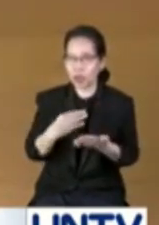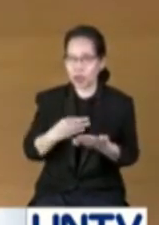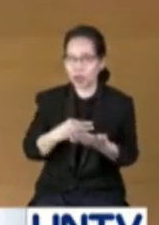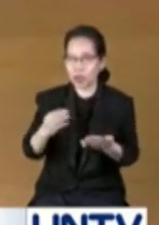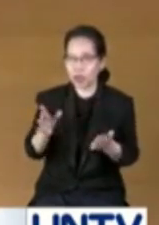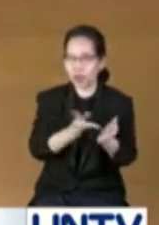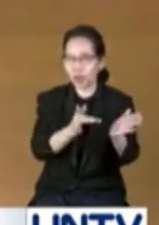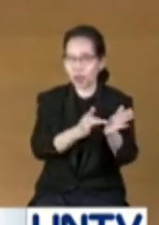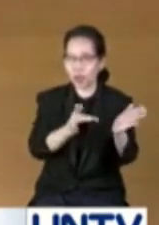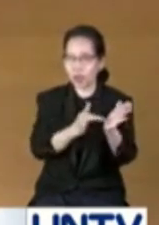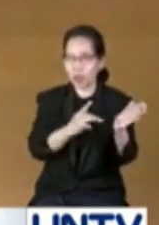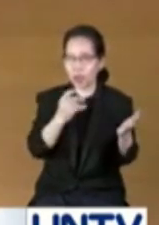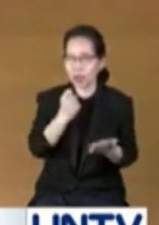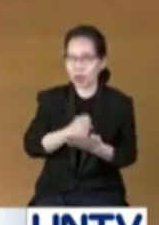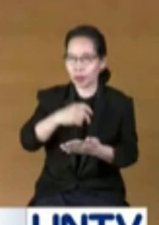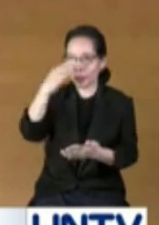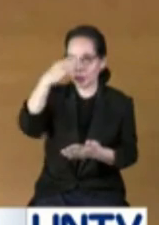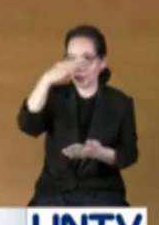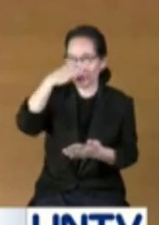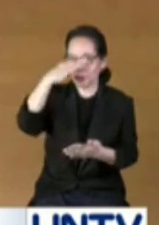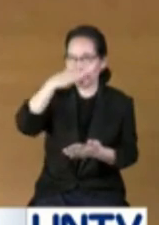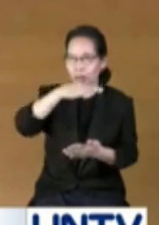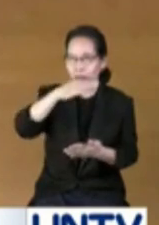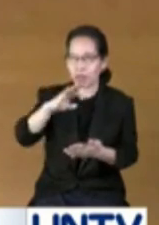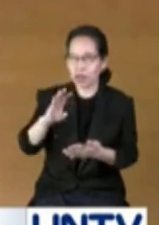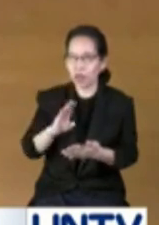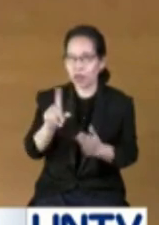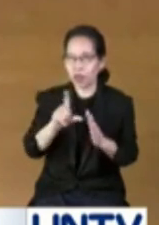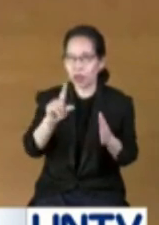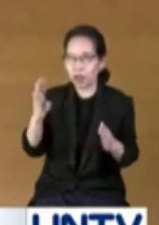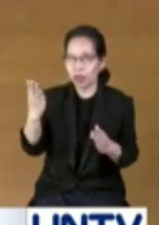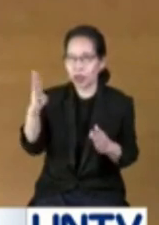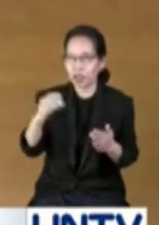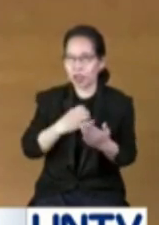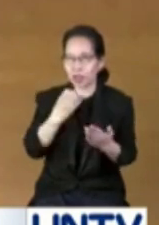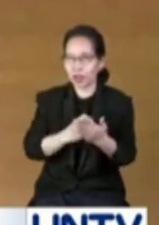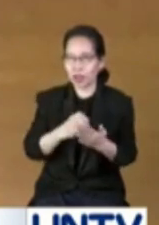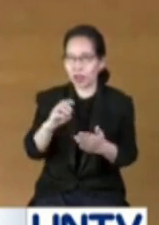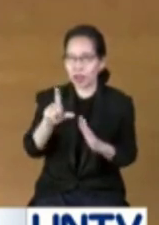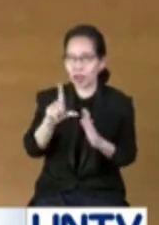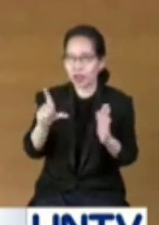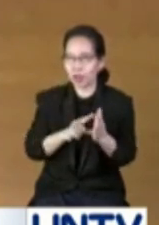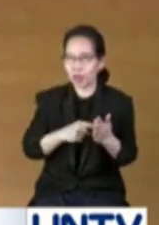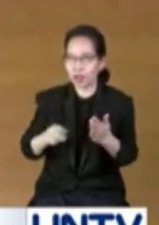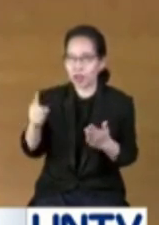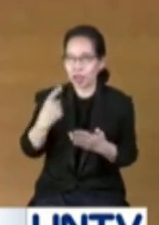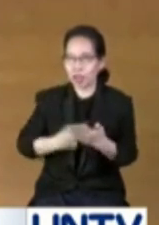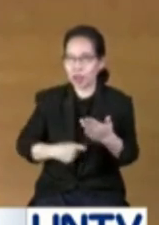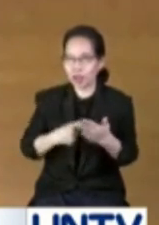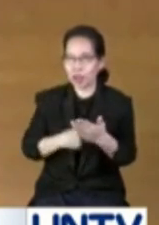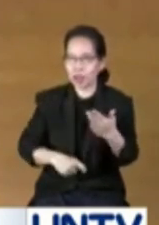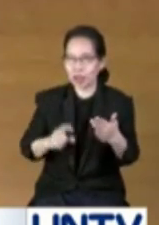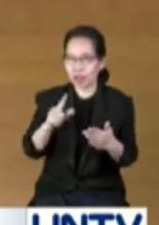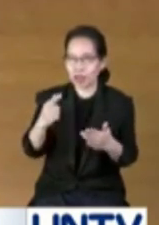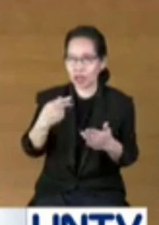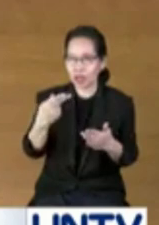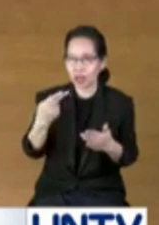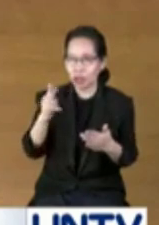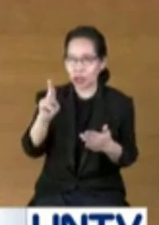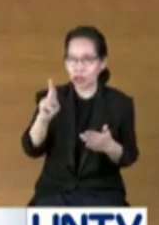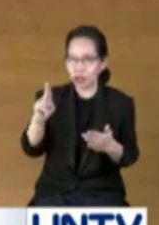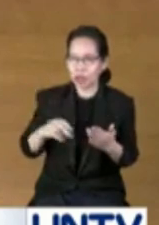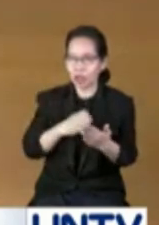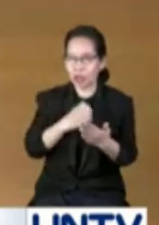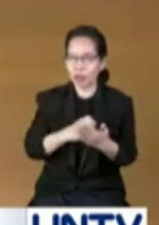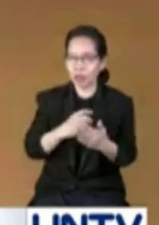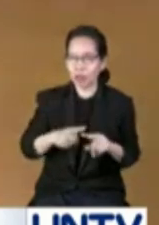Tatak Pinoy law, the blue economy law, ease of paying taxes, LGU income classification, and